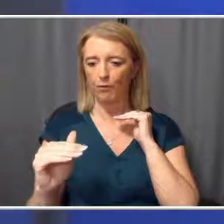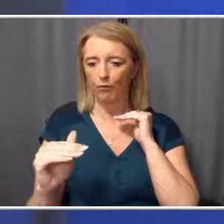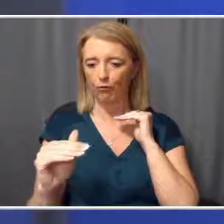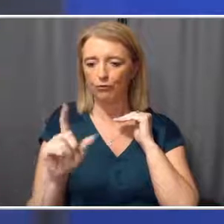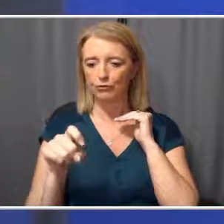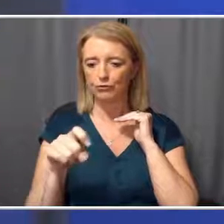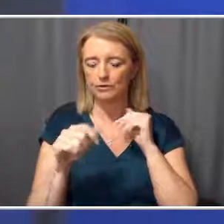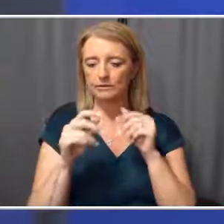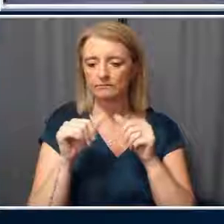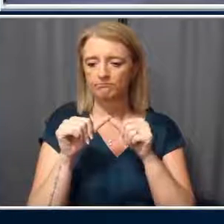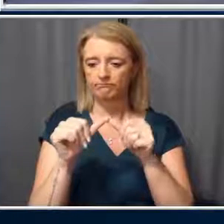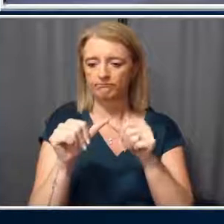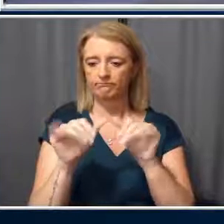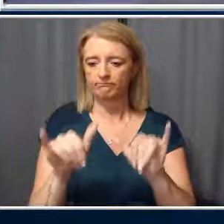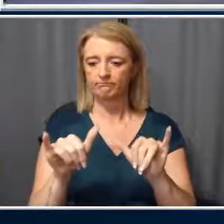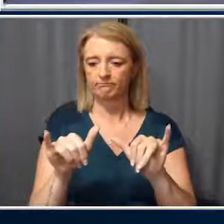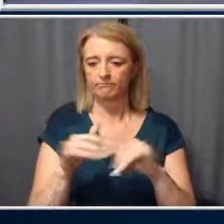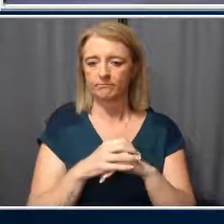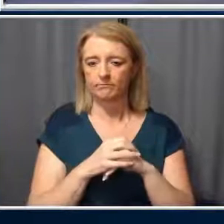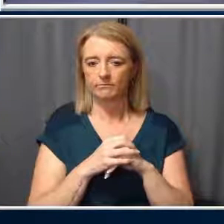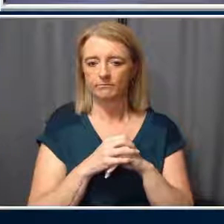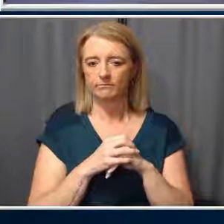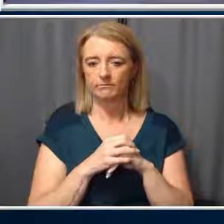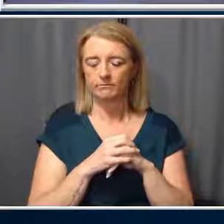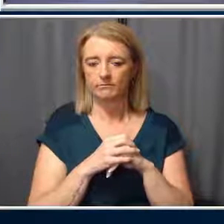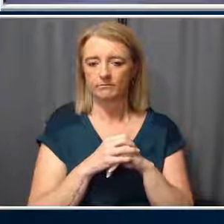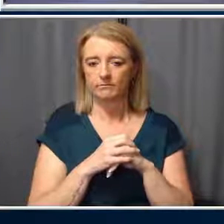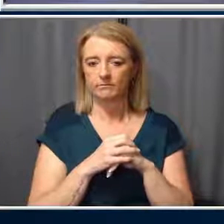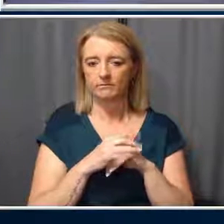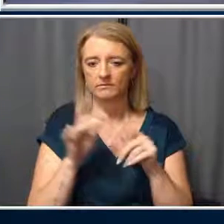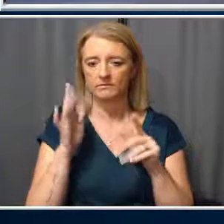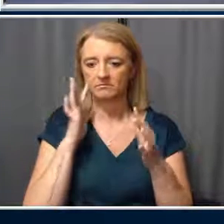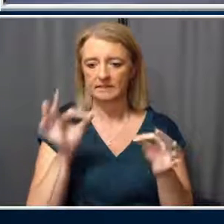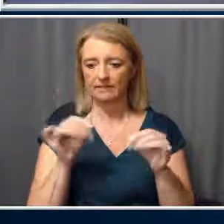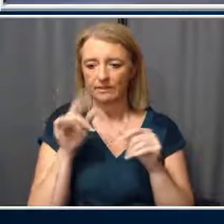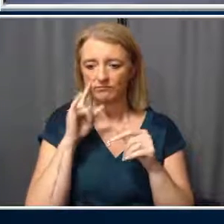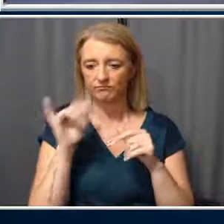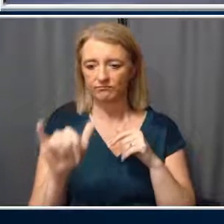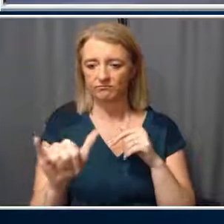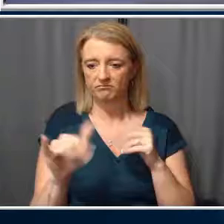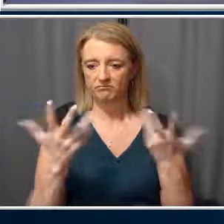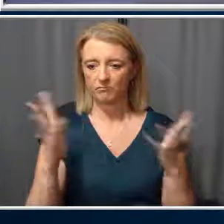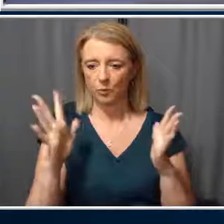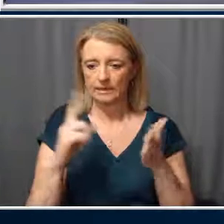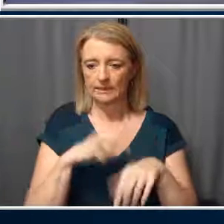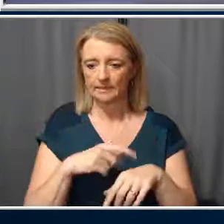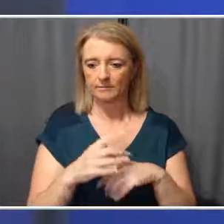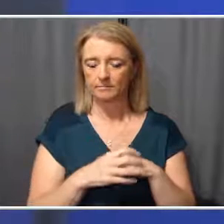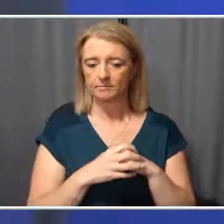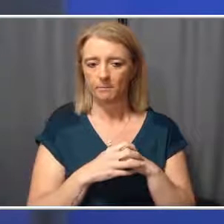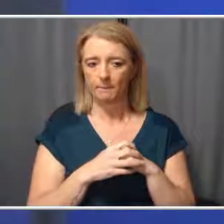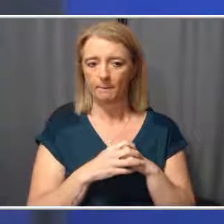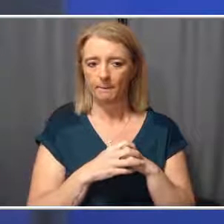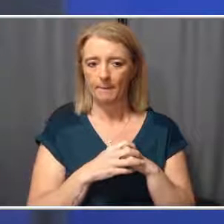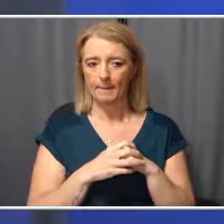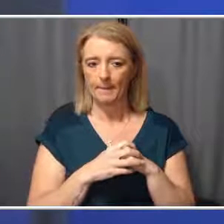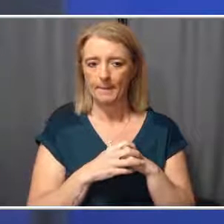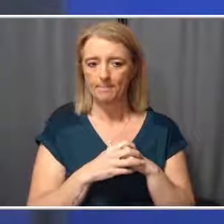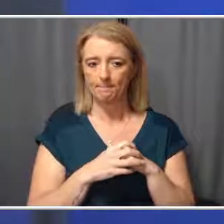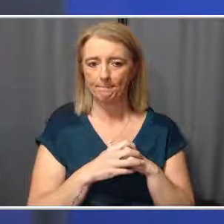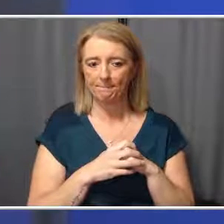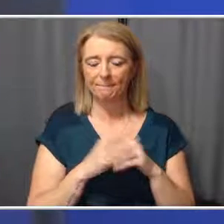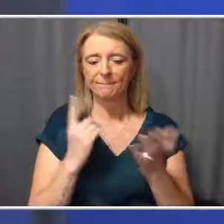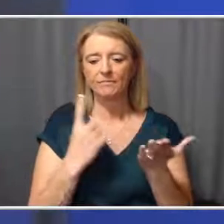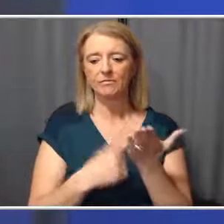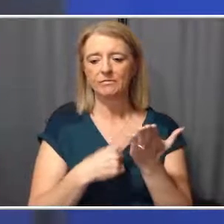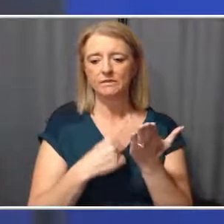improve upon. Jeremy has a question. Jeremy Yenser has a question for Sarah. He wants to know, did you notice an improvement